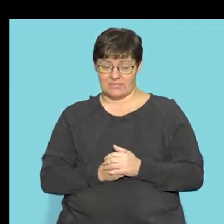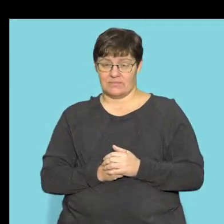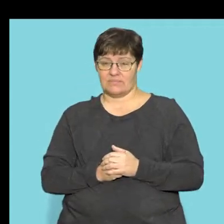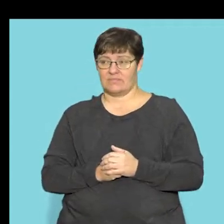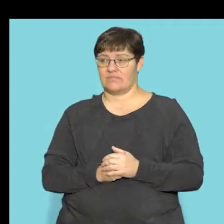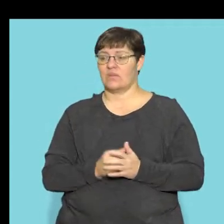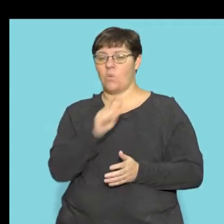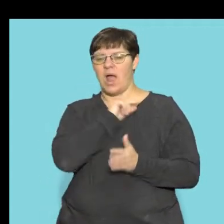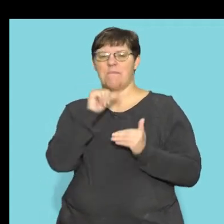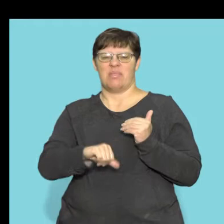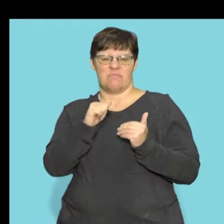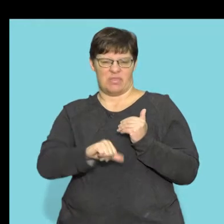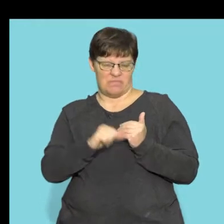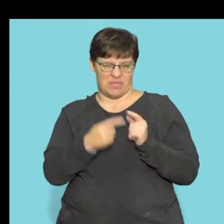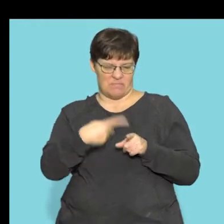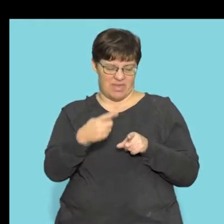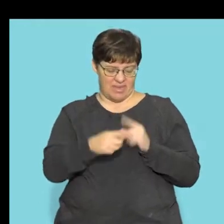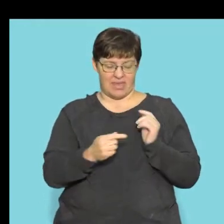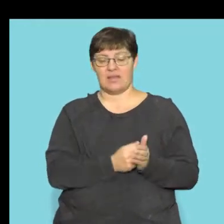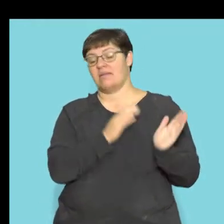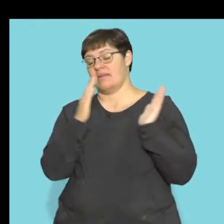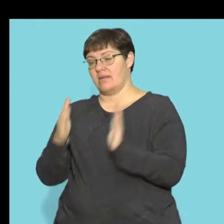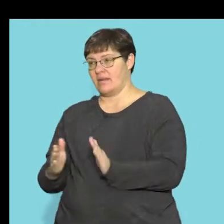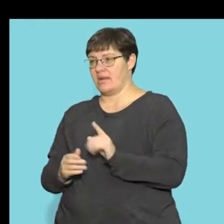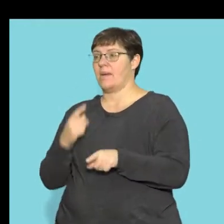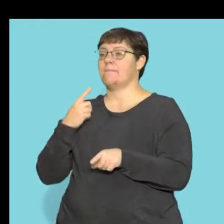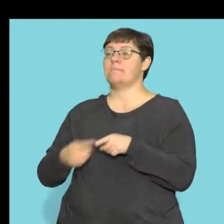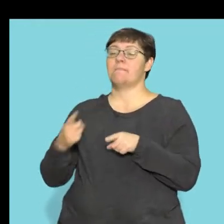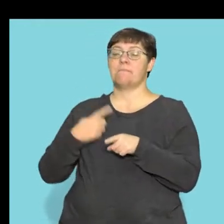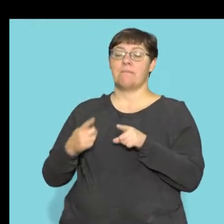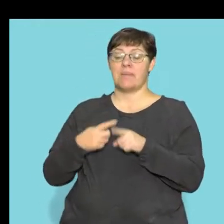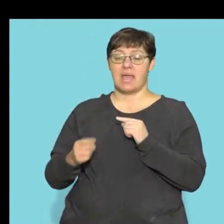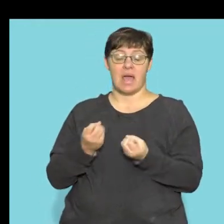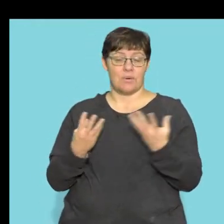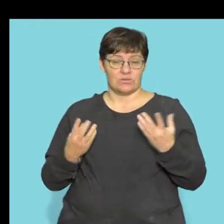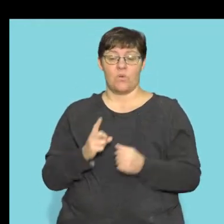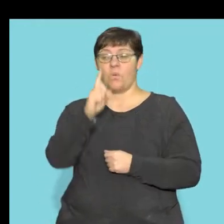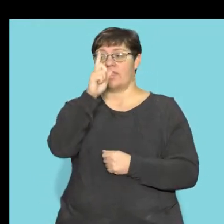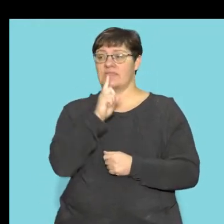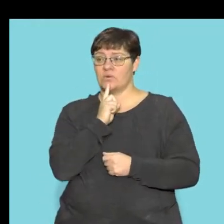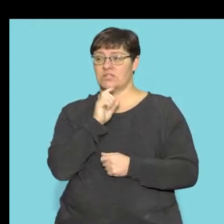months because it's a monthly thing. And then we know on a month-to-month basis, we are paying